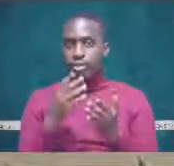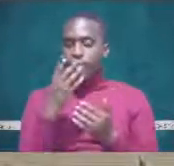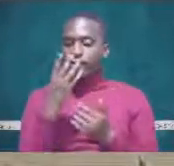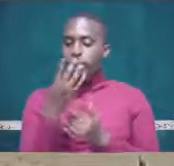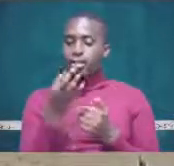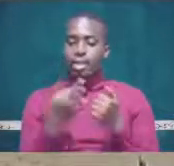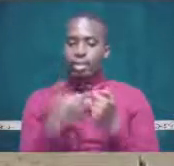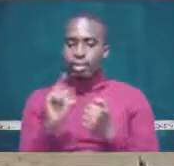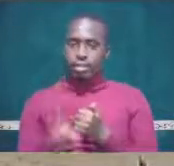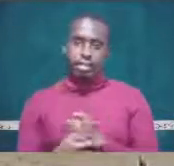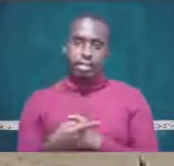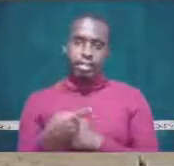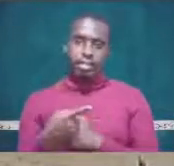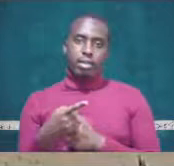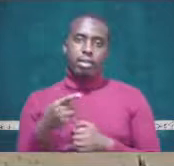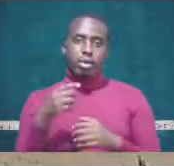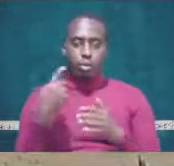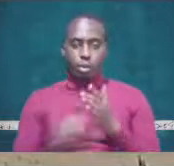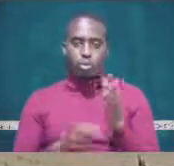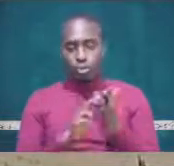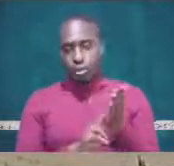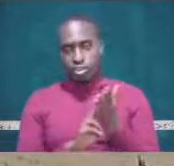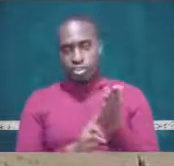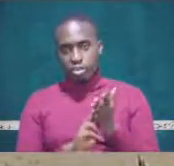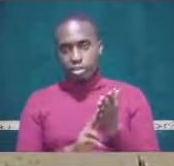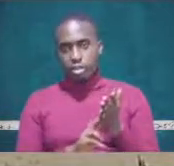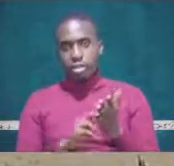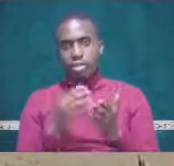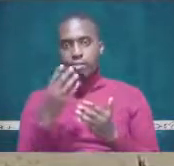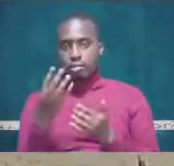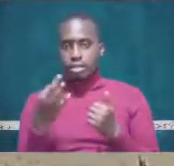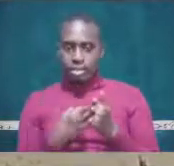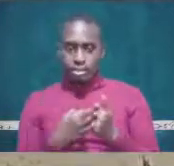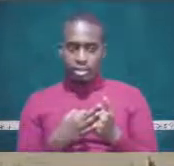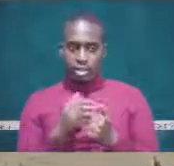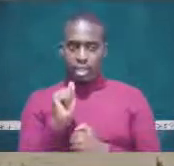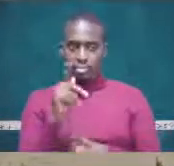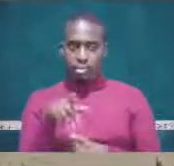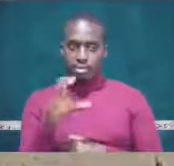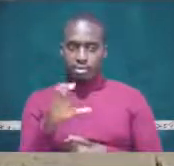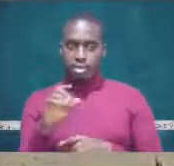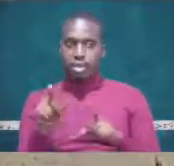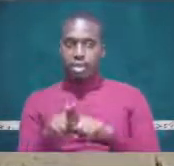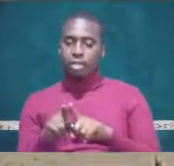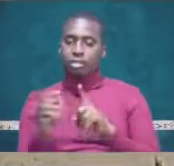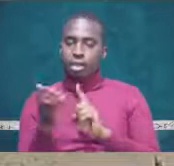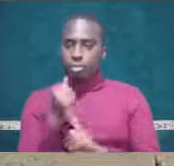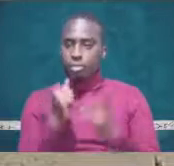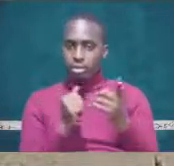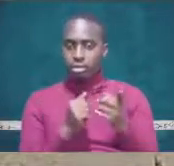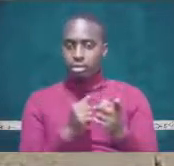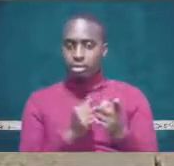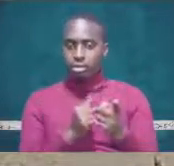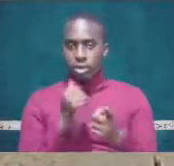What was consumed out of the total income is 48. Average propensity to consume, we shall get the